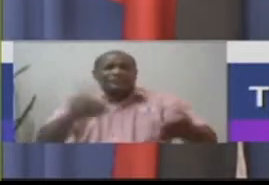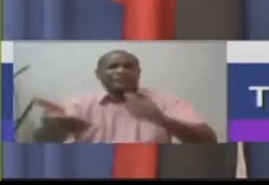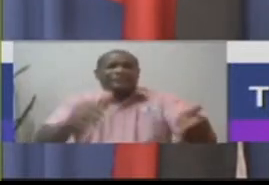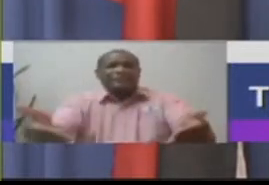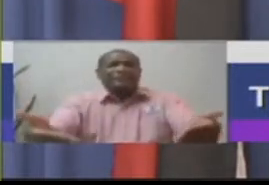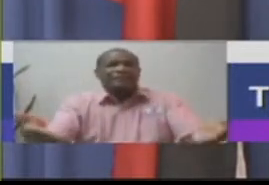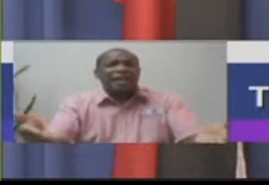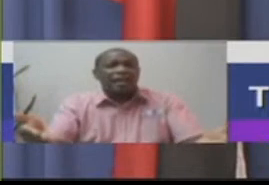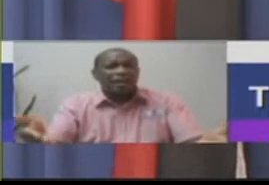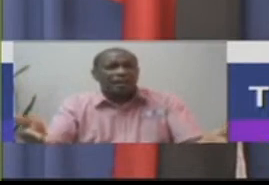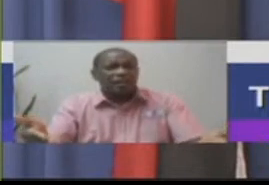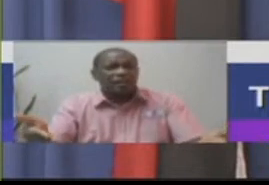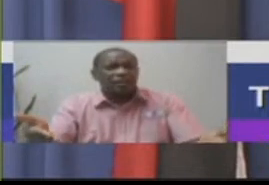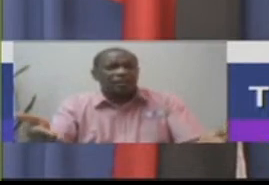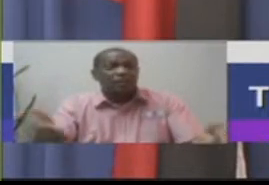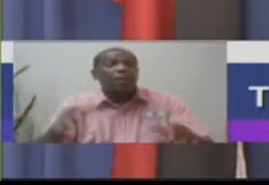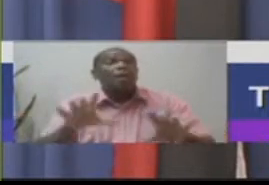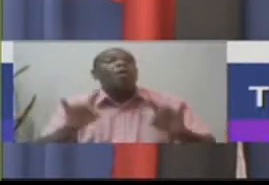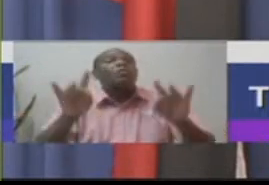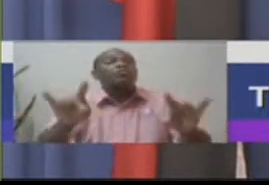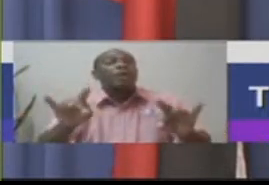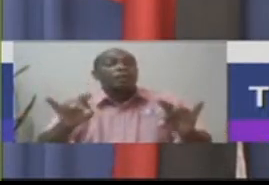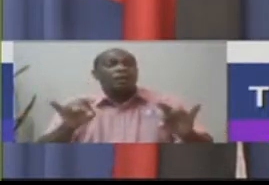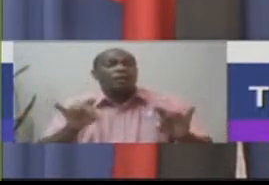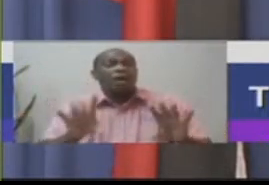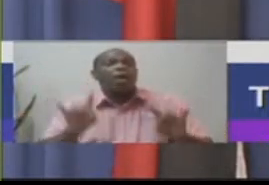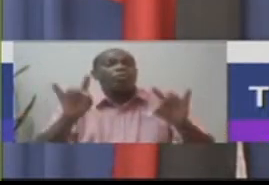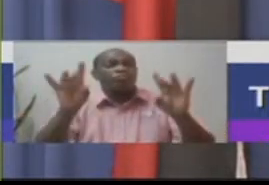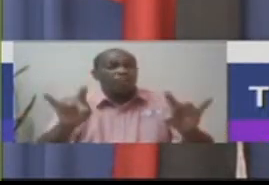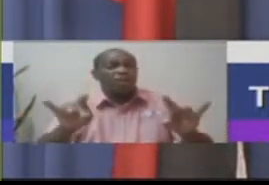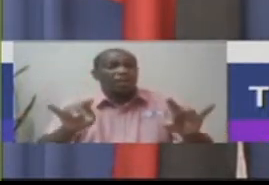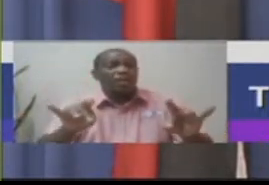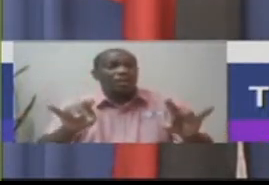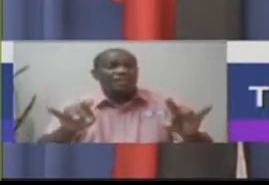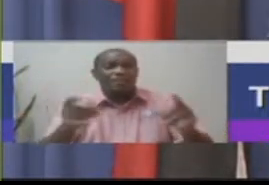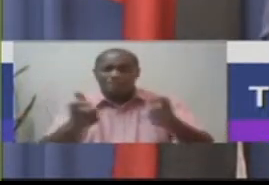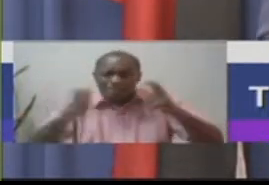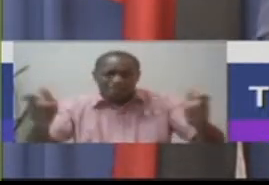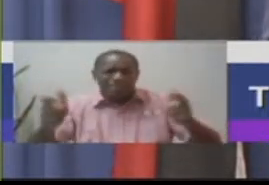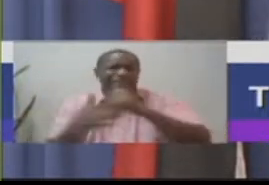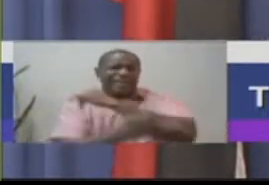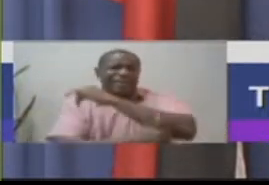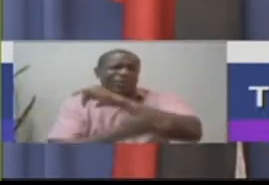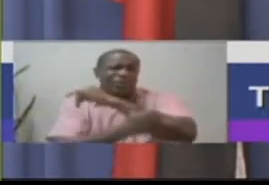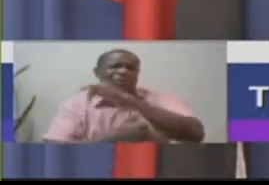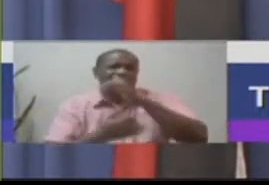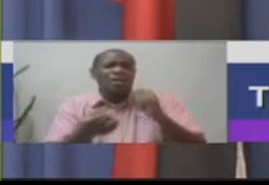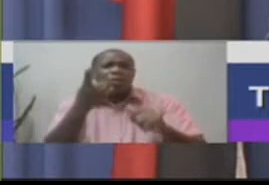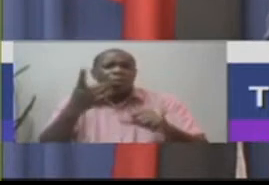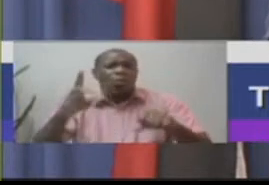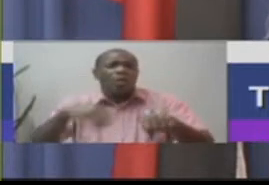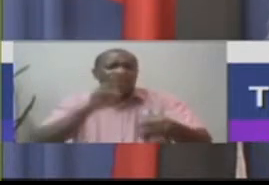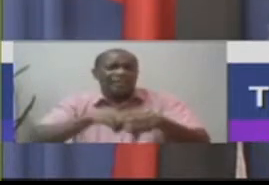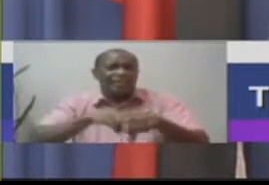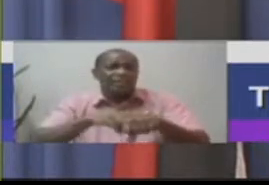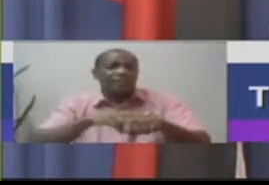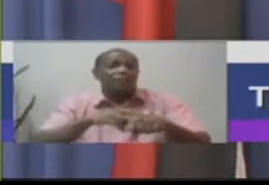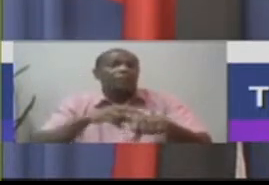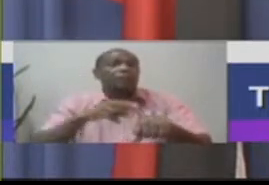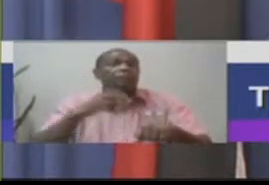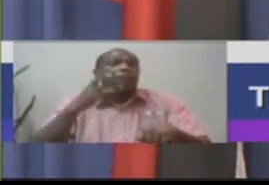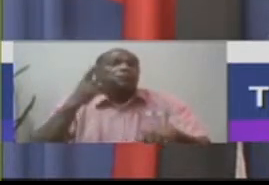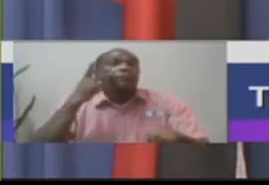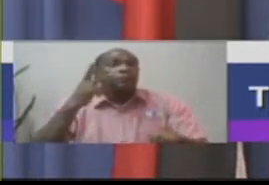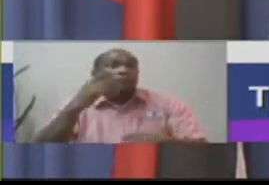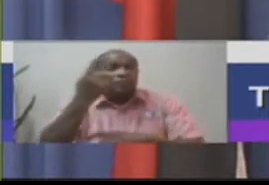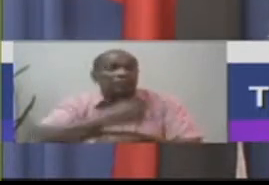Australia, a continent which is a nation by itself, a whole continent, one nation, you would see today that the largest city